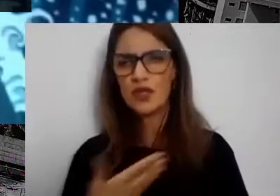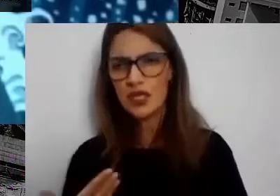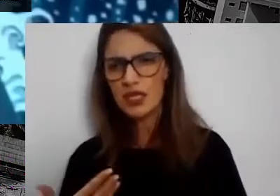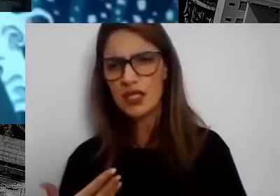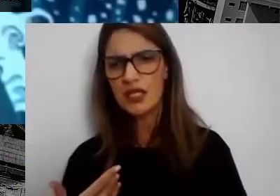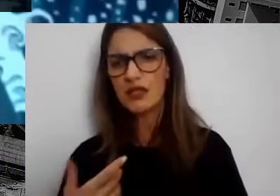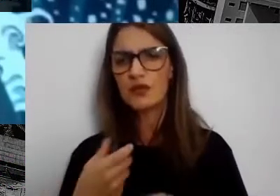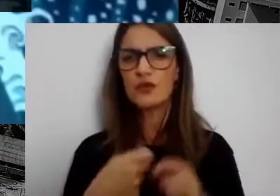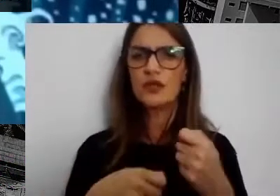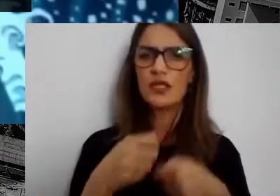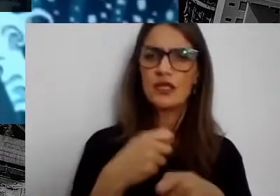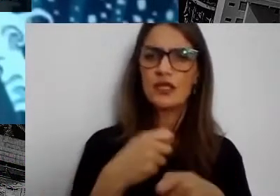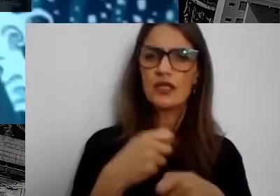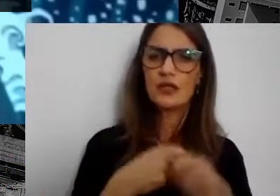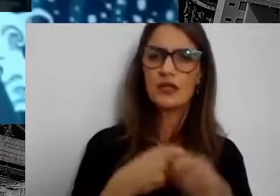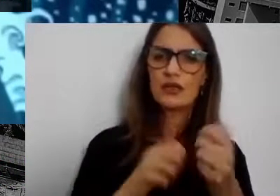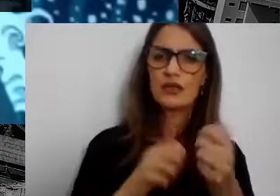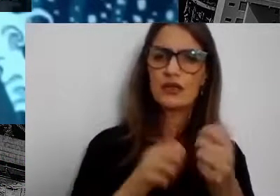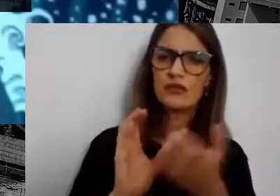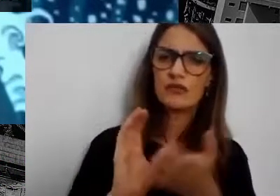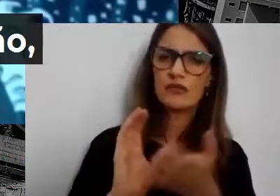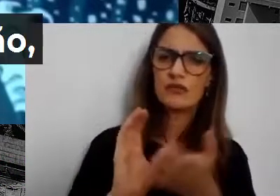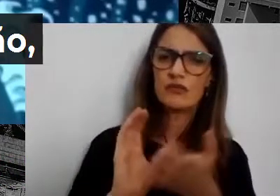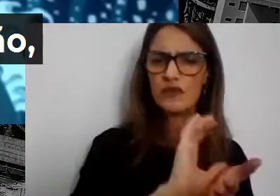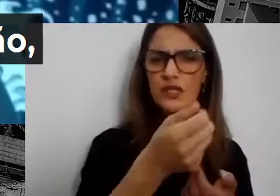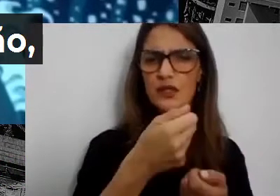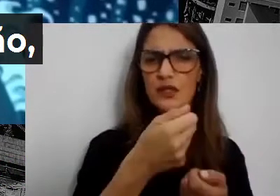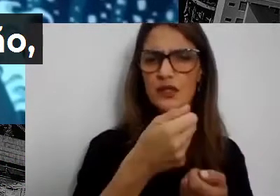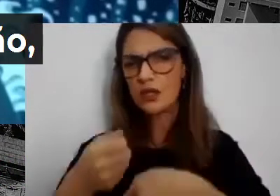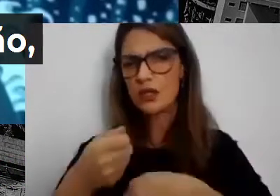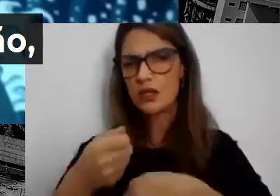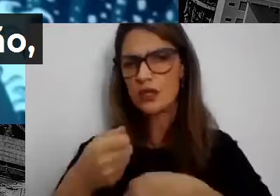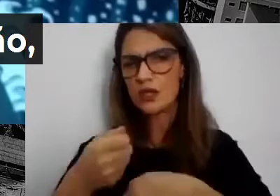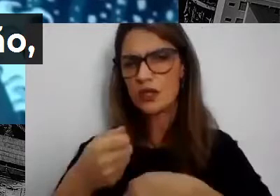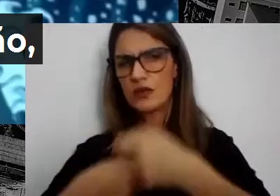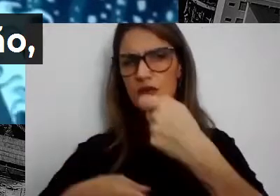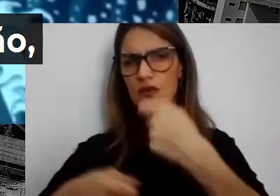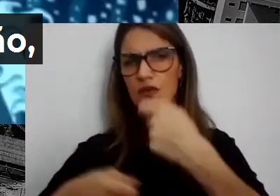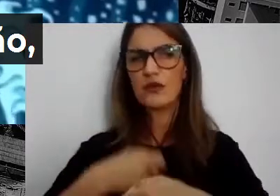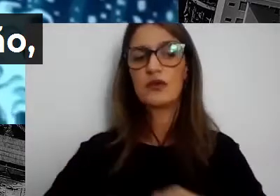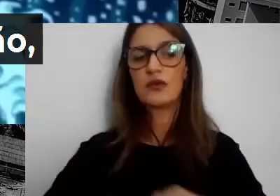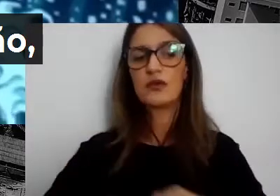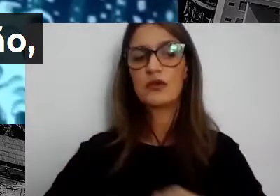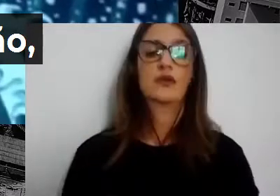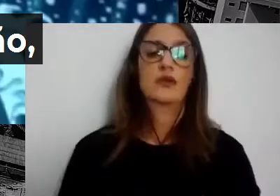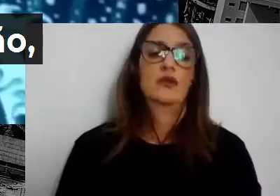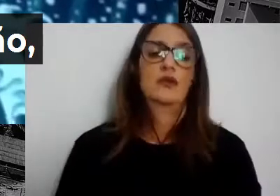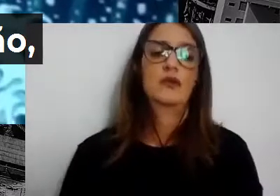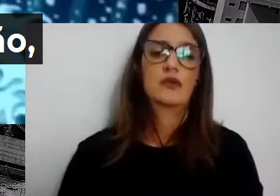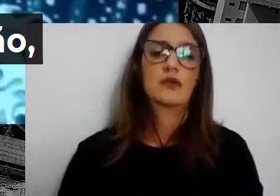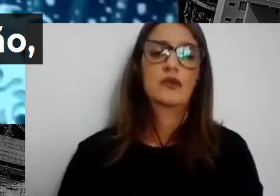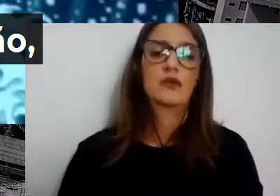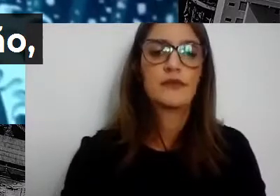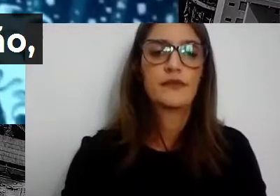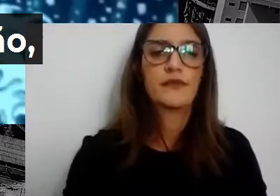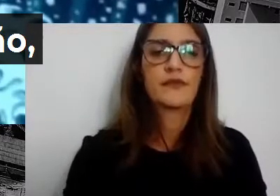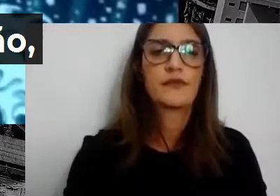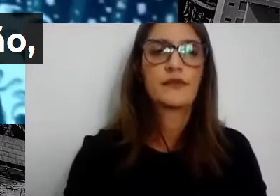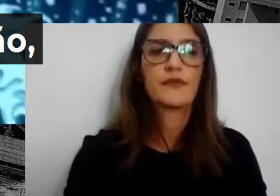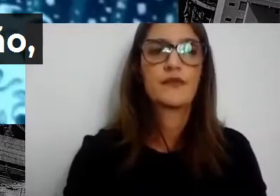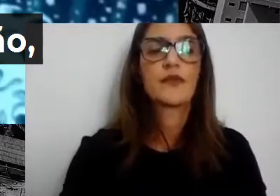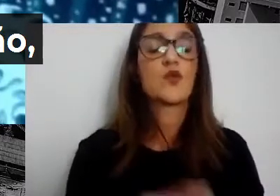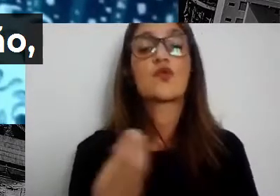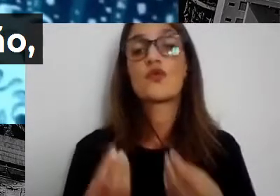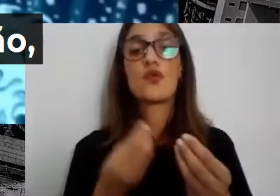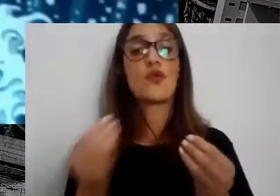projects are understood and received by the communities where the investments take place. And so, the tool